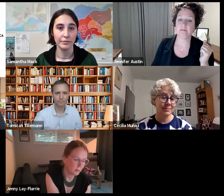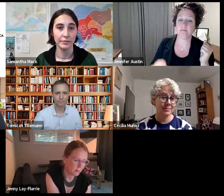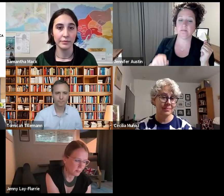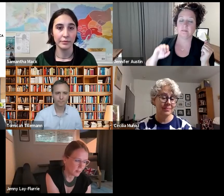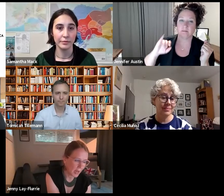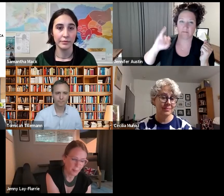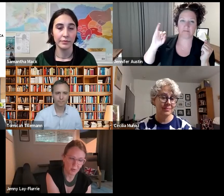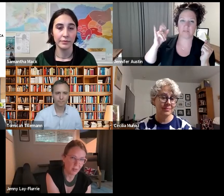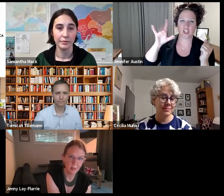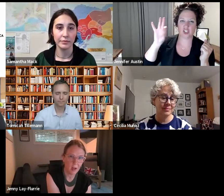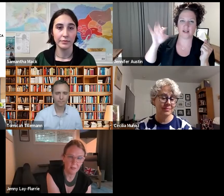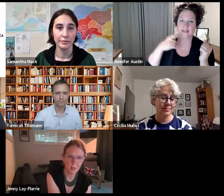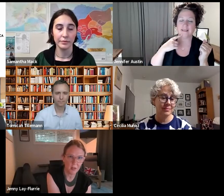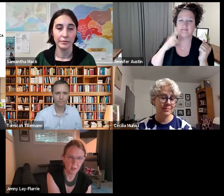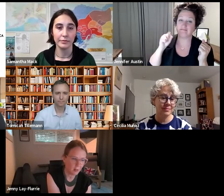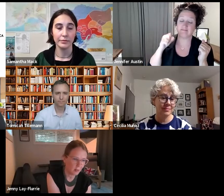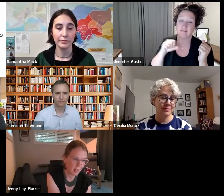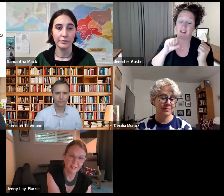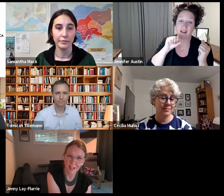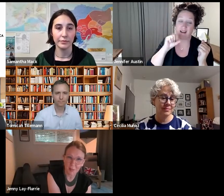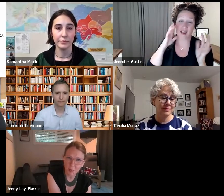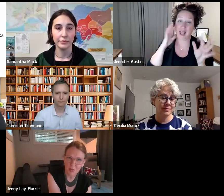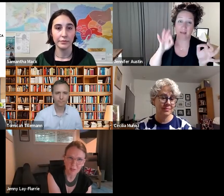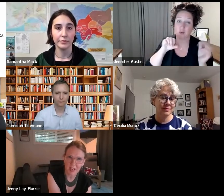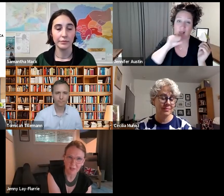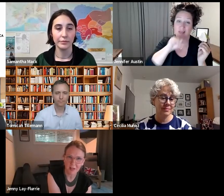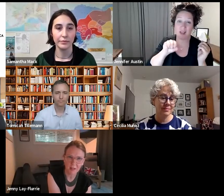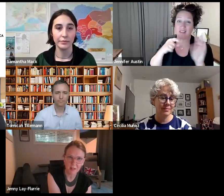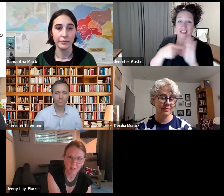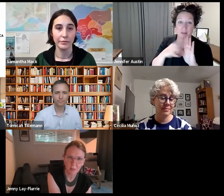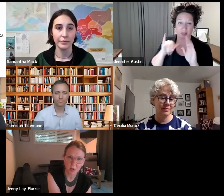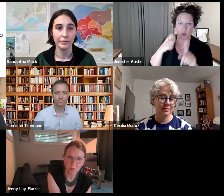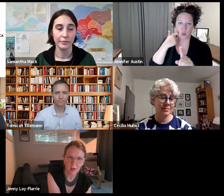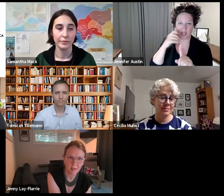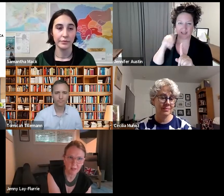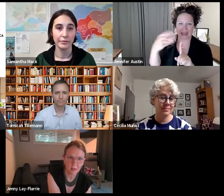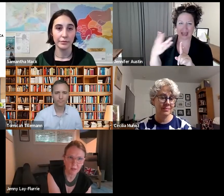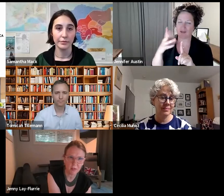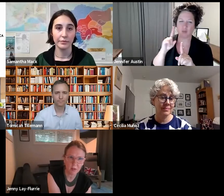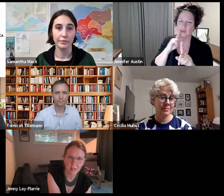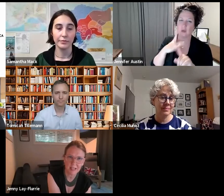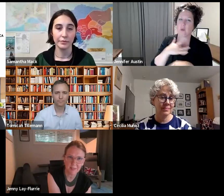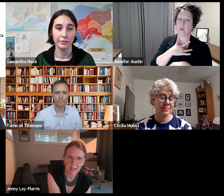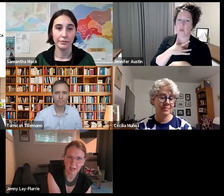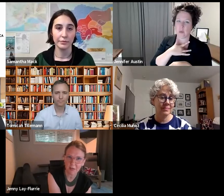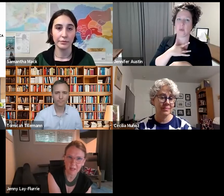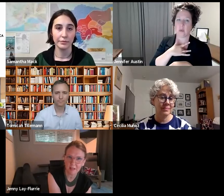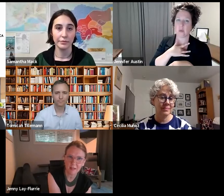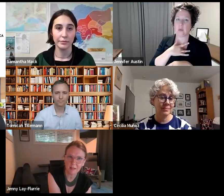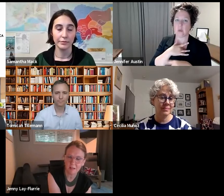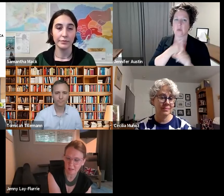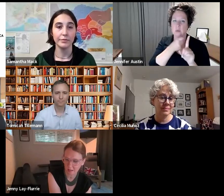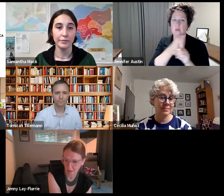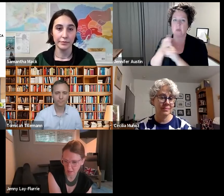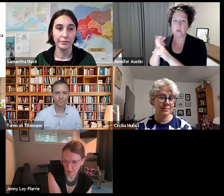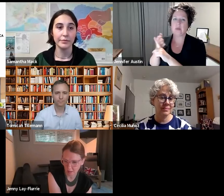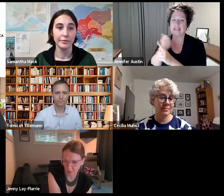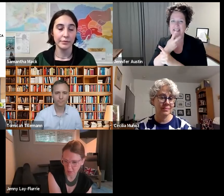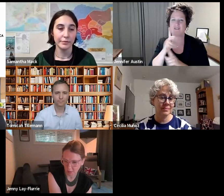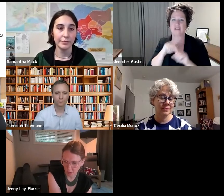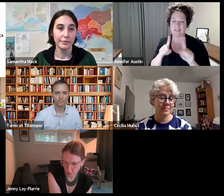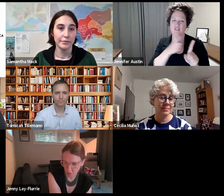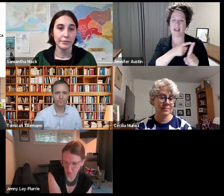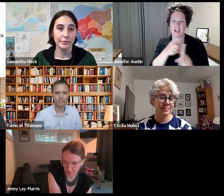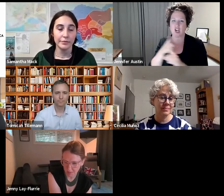I definitely absolutely love the example you gave, and I think there's so much resonance across so many different areas